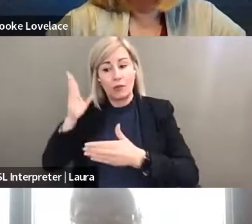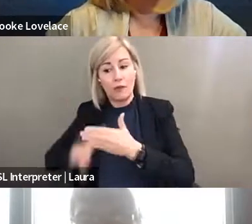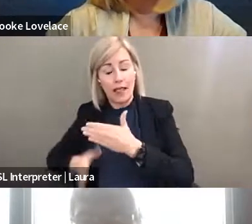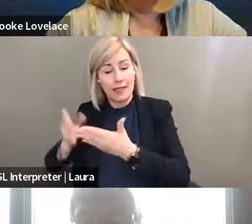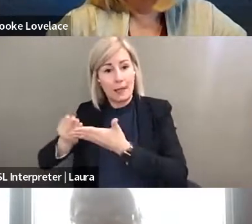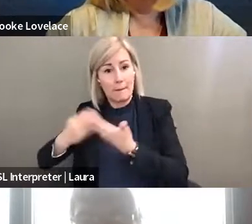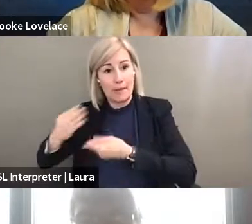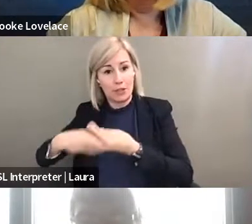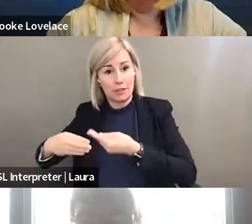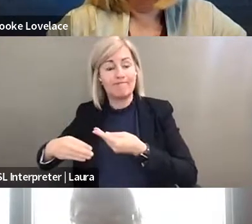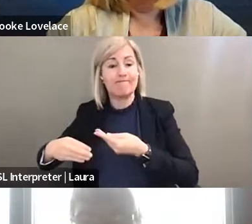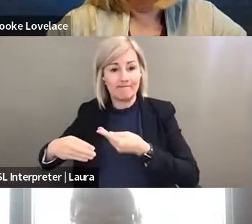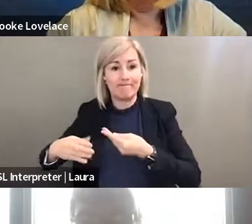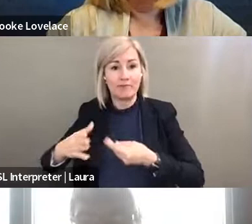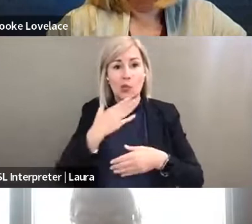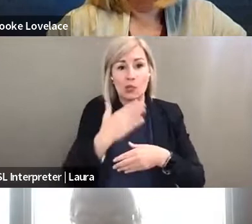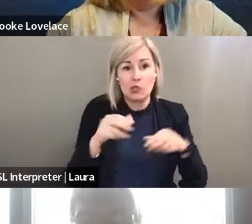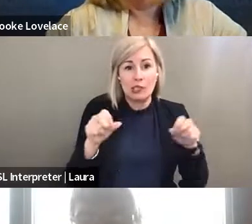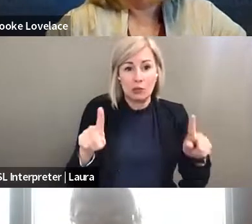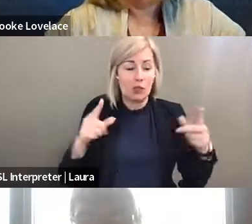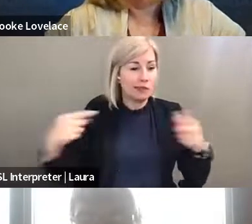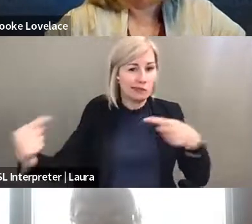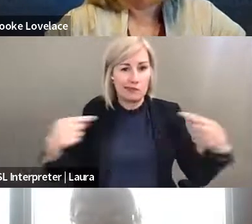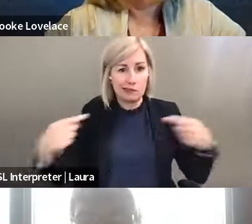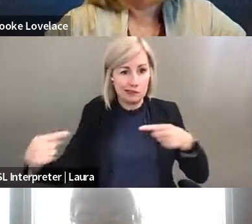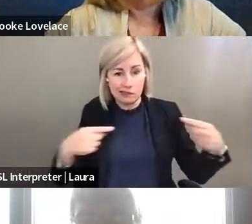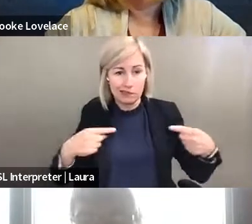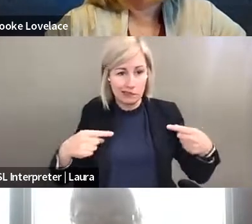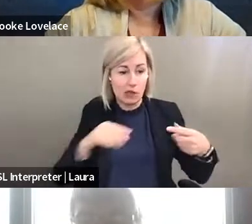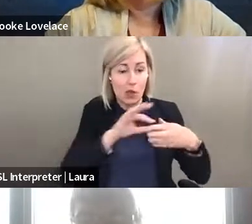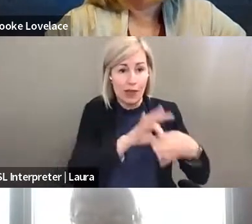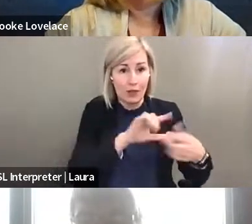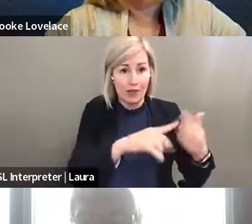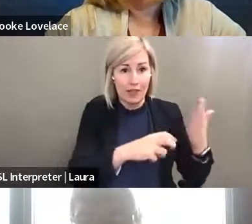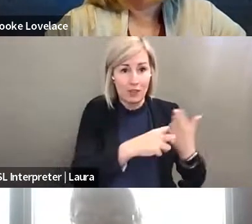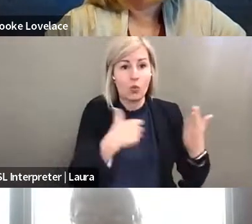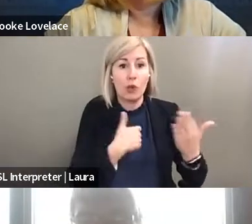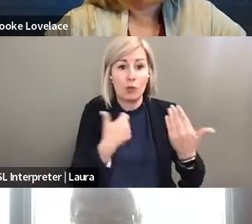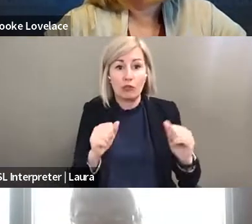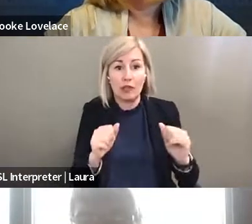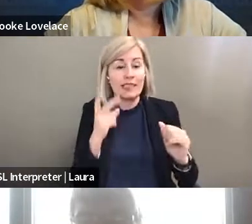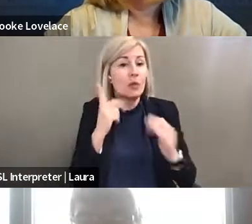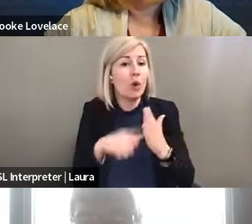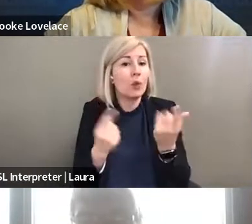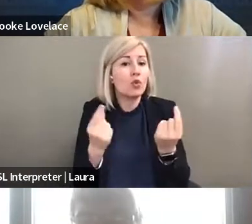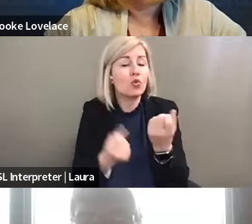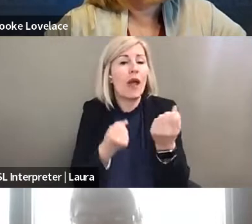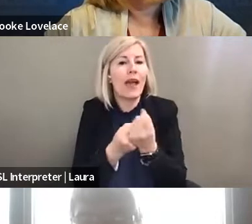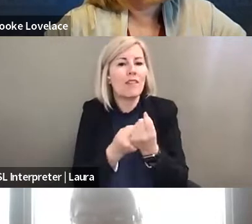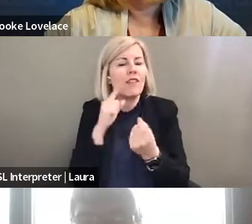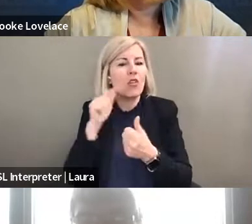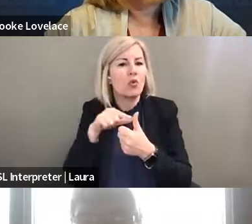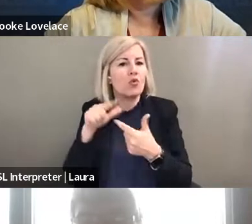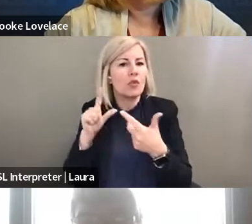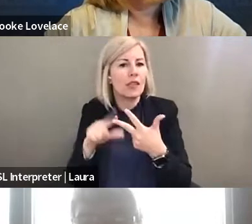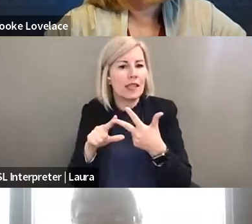good opportunity. While they're maybe arguing over the voucher standpoint, we really want to try to see what we can do to advocate on those 3 points,